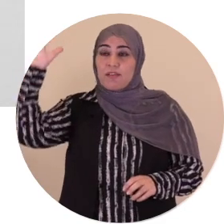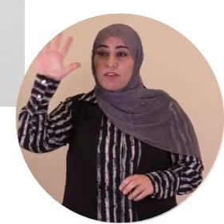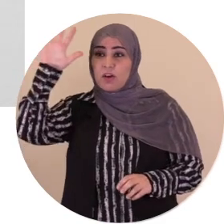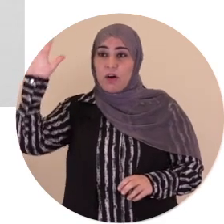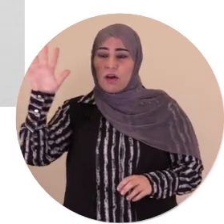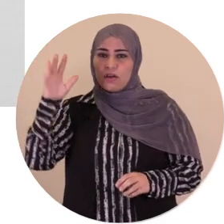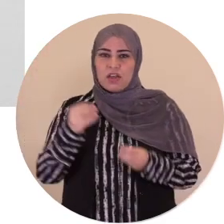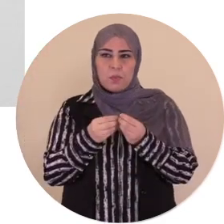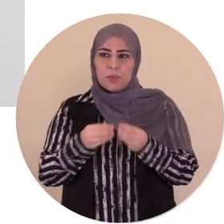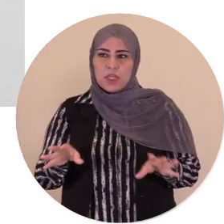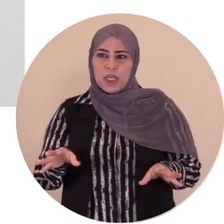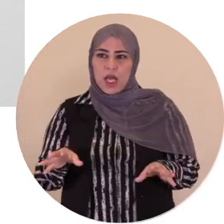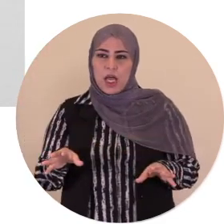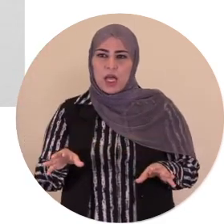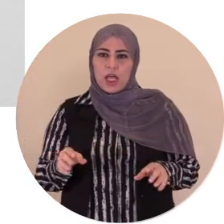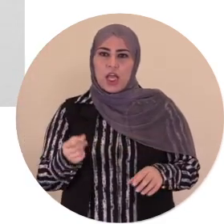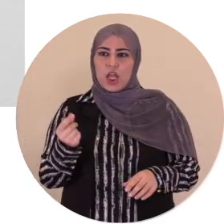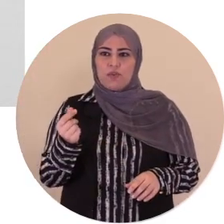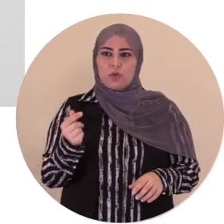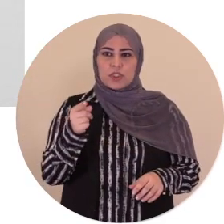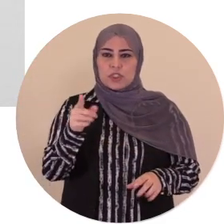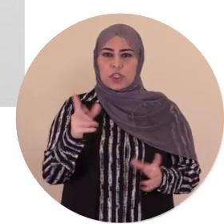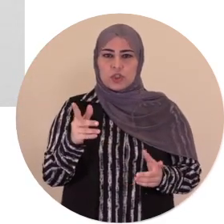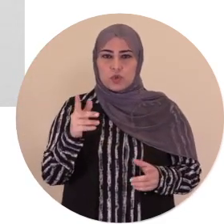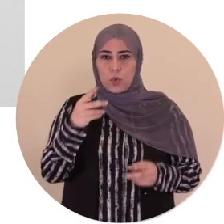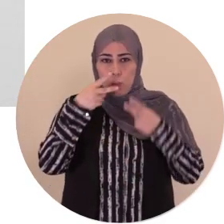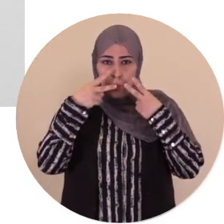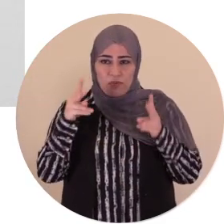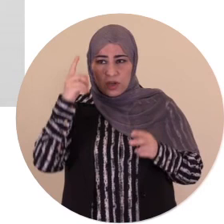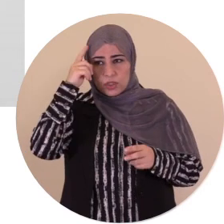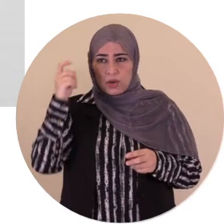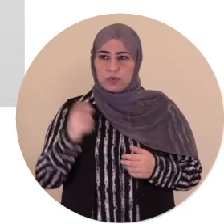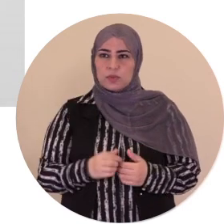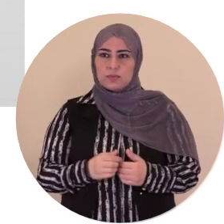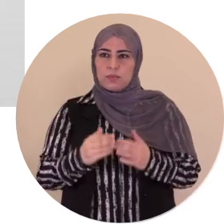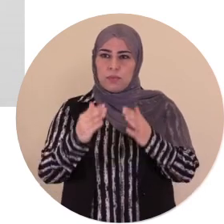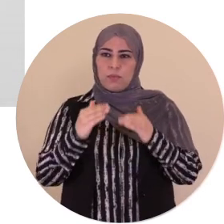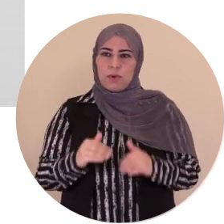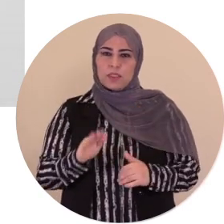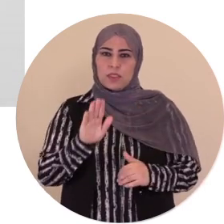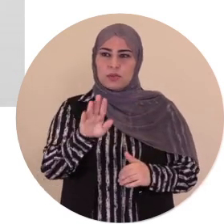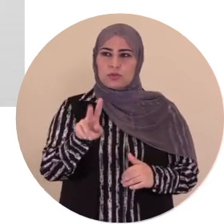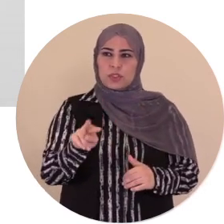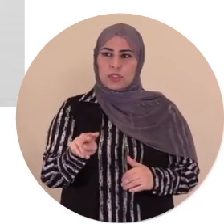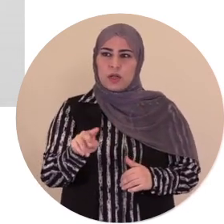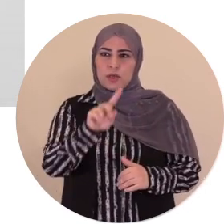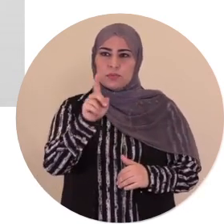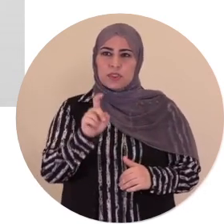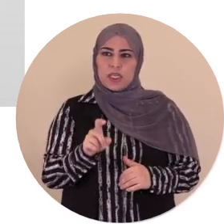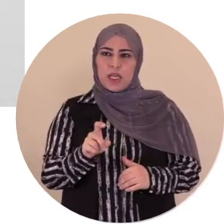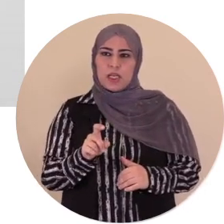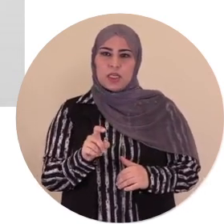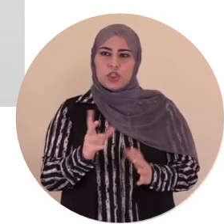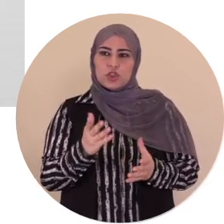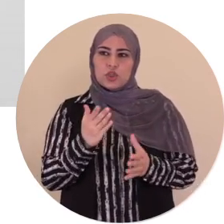guess how will you respond to that. Another example here is your younger sister is asking you to mention the reason